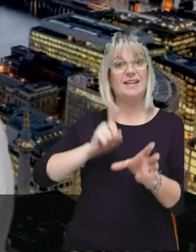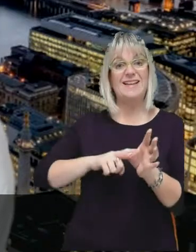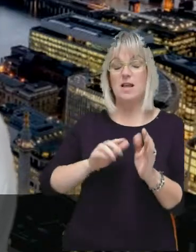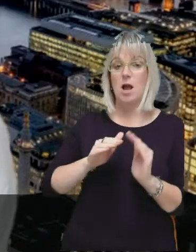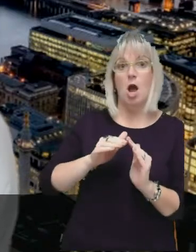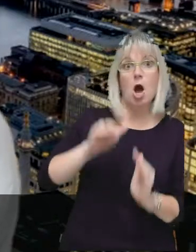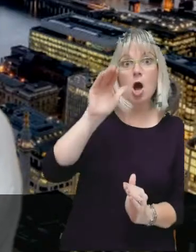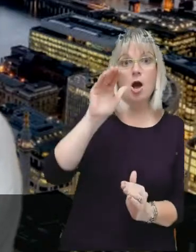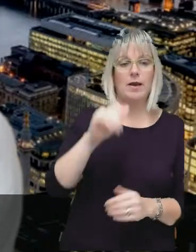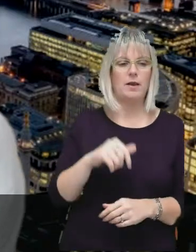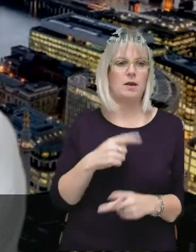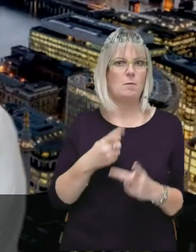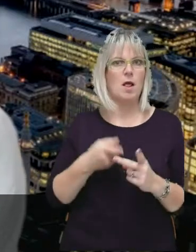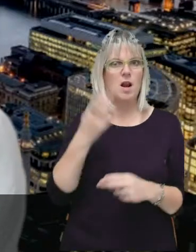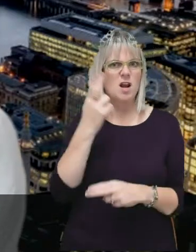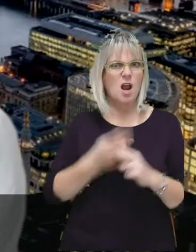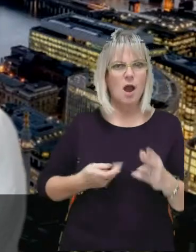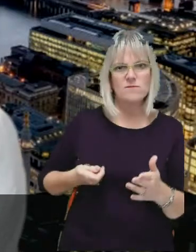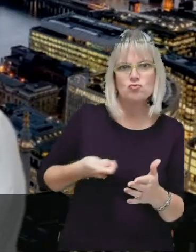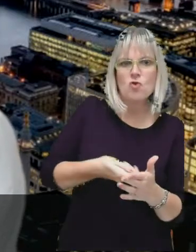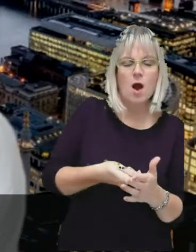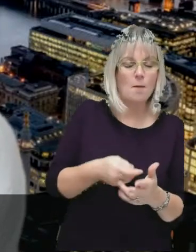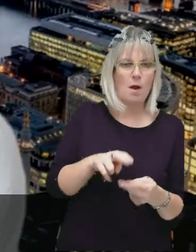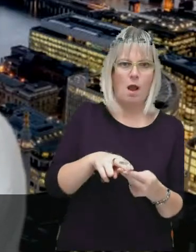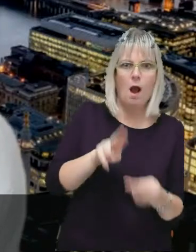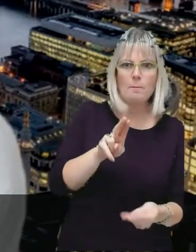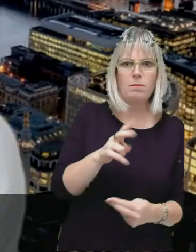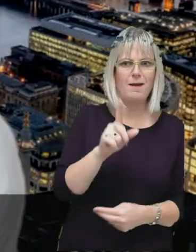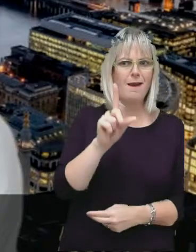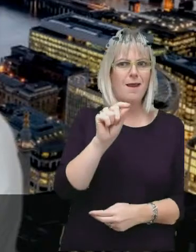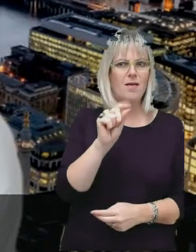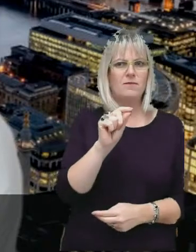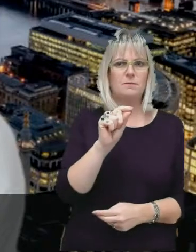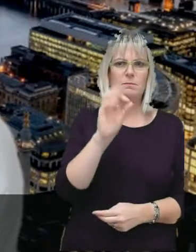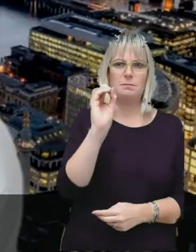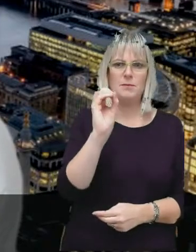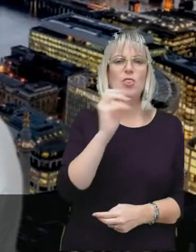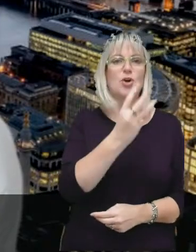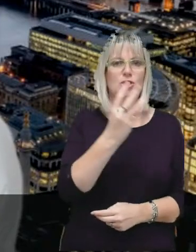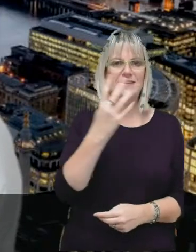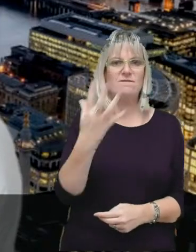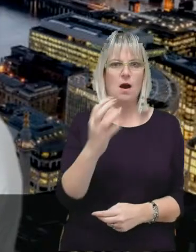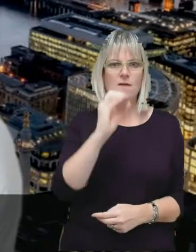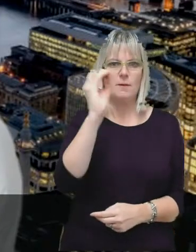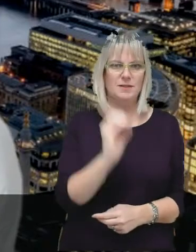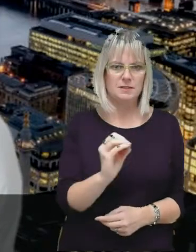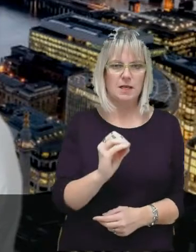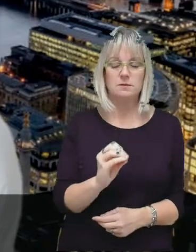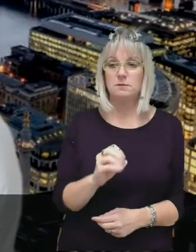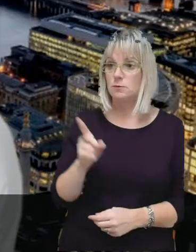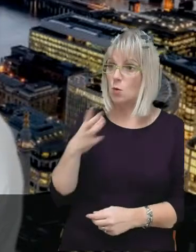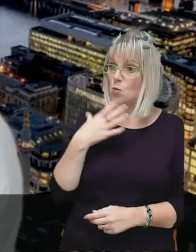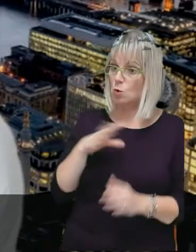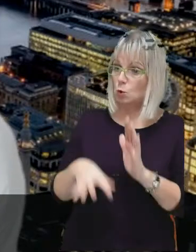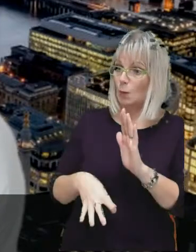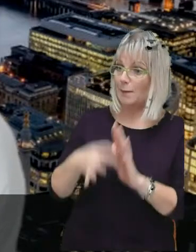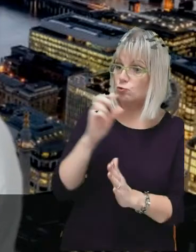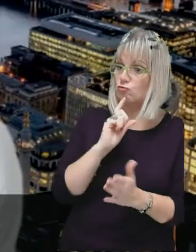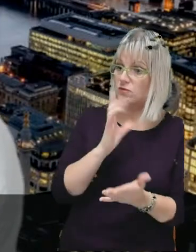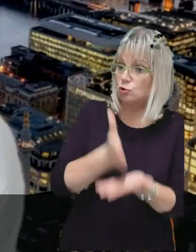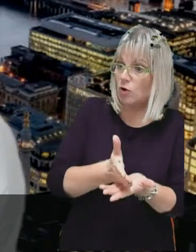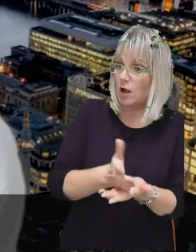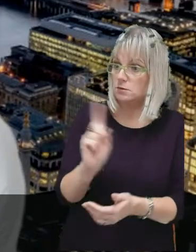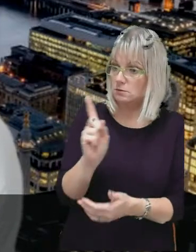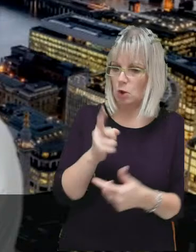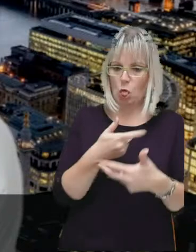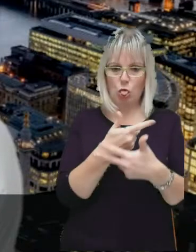So if you really want to repair the relationship with the Black community, there's three things he needs to do. Firstly, he needs to do something significantly different